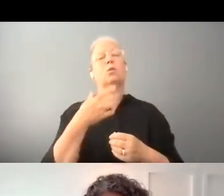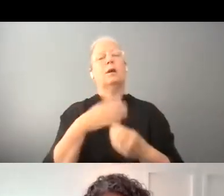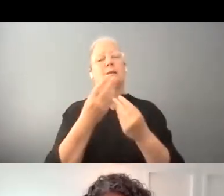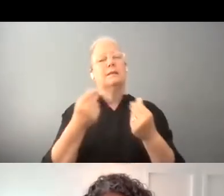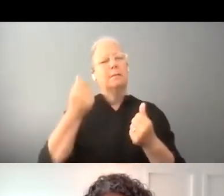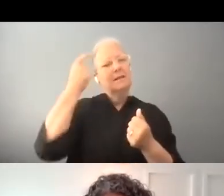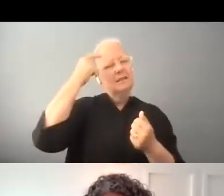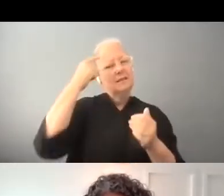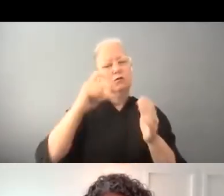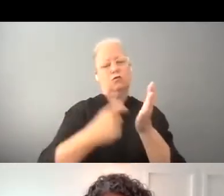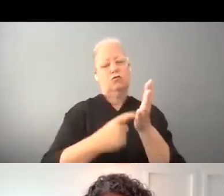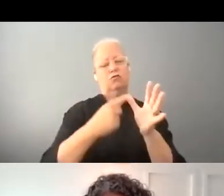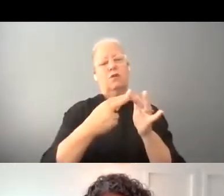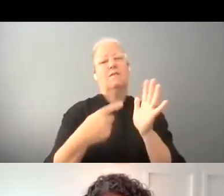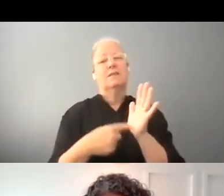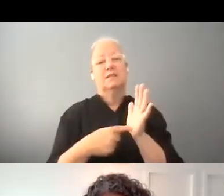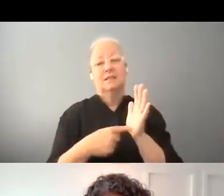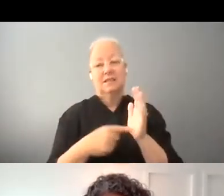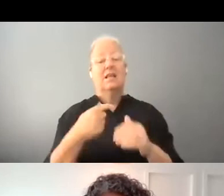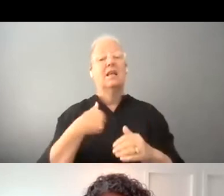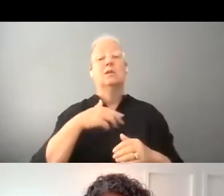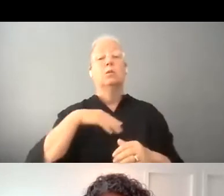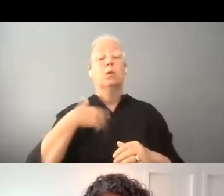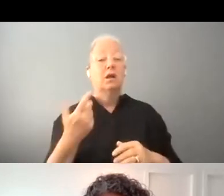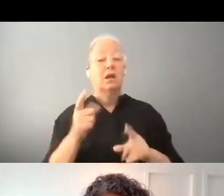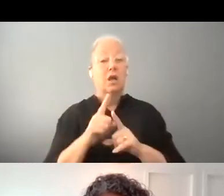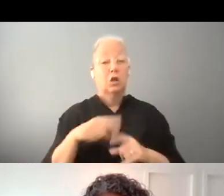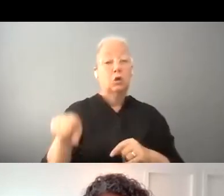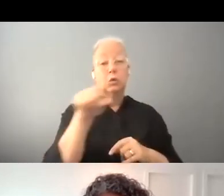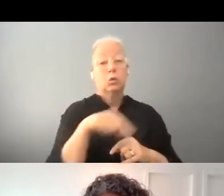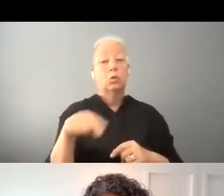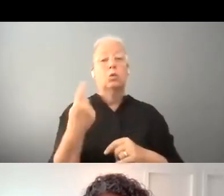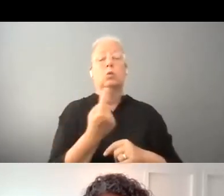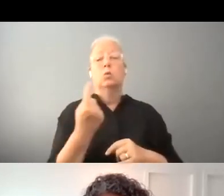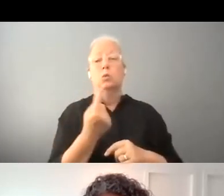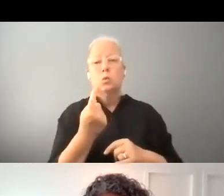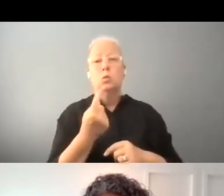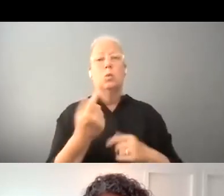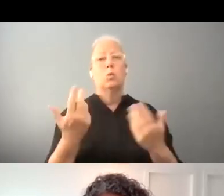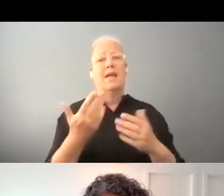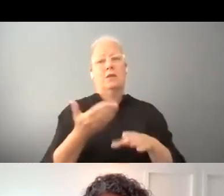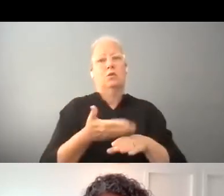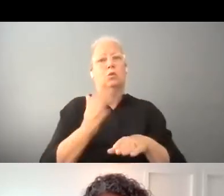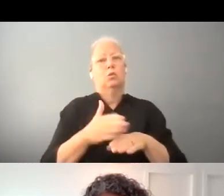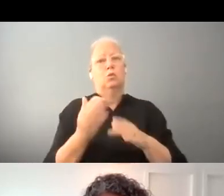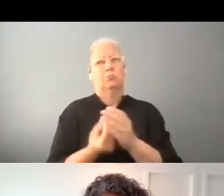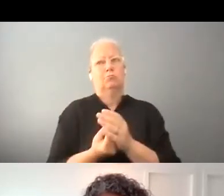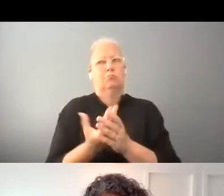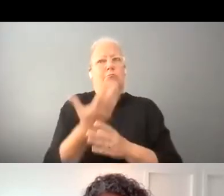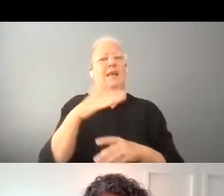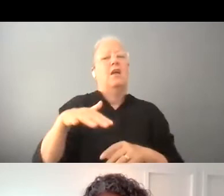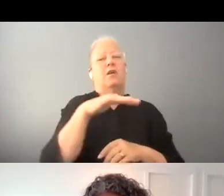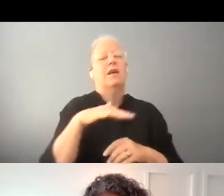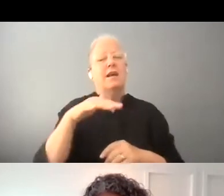craft. And I don't want to put the frighteners on for anybody who is coming into this from a really emerging space, but do have